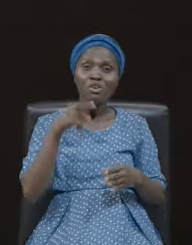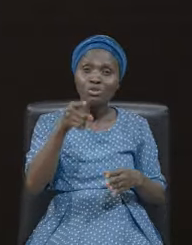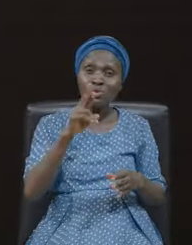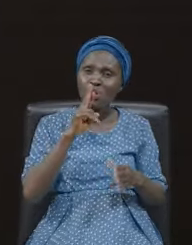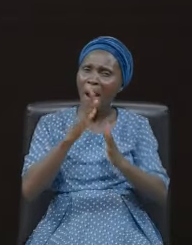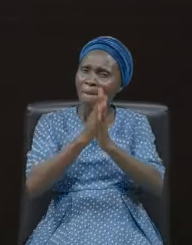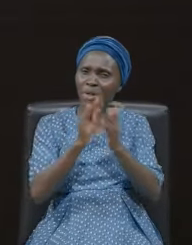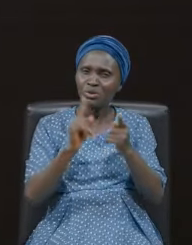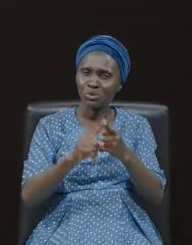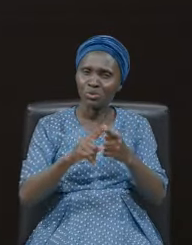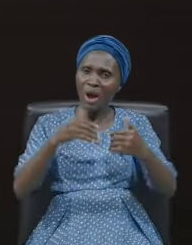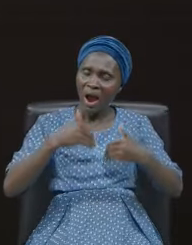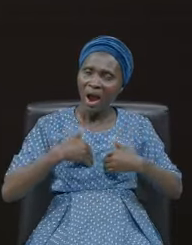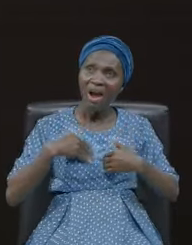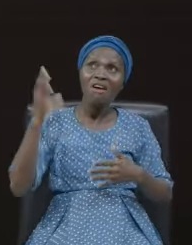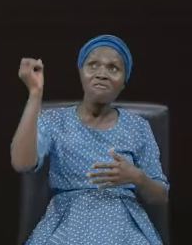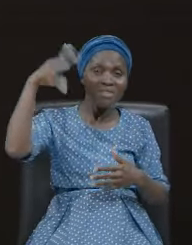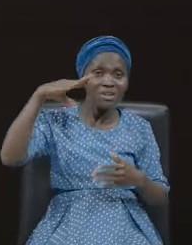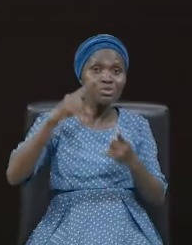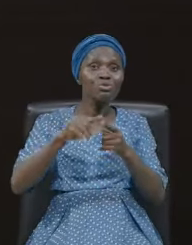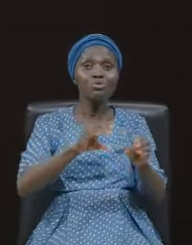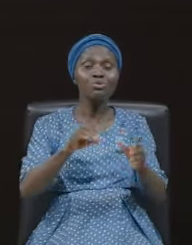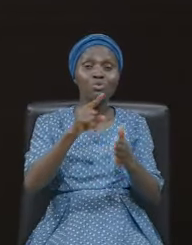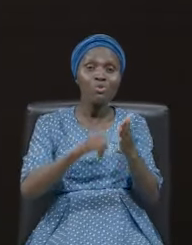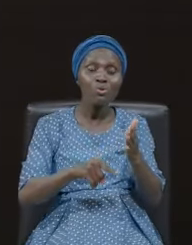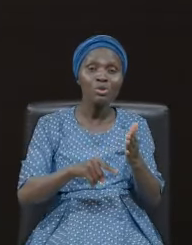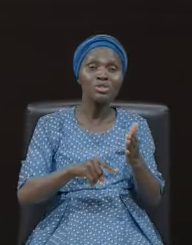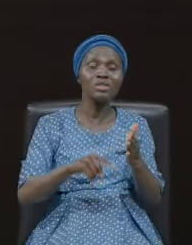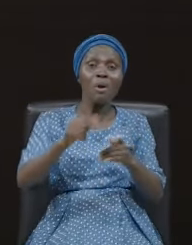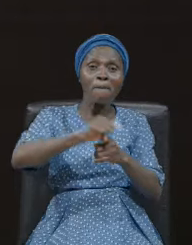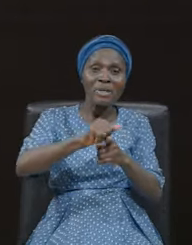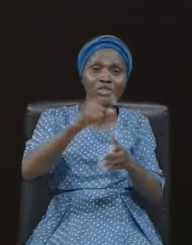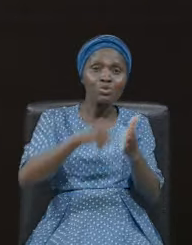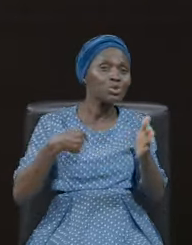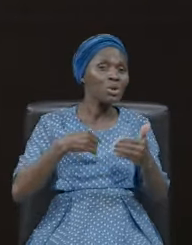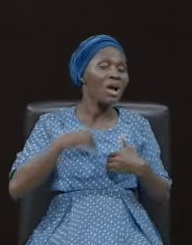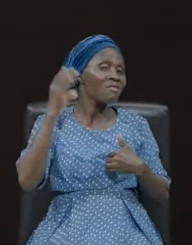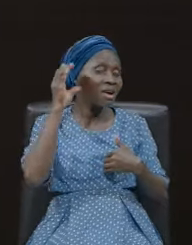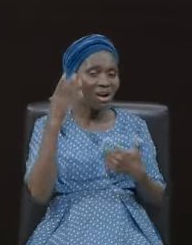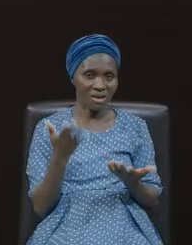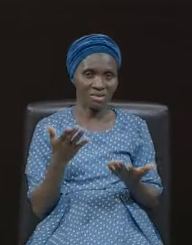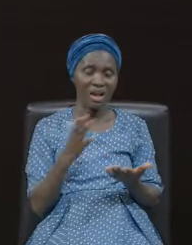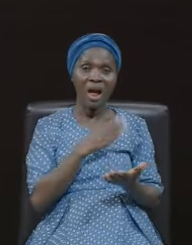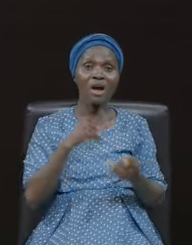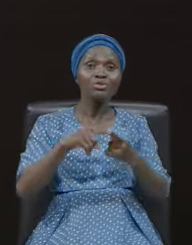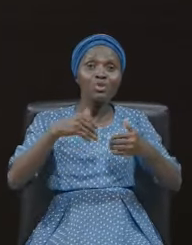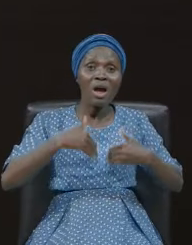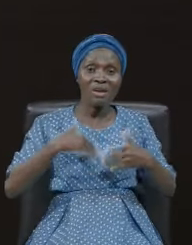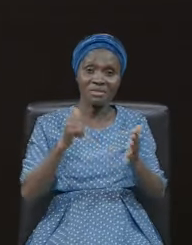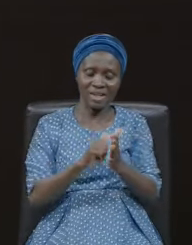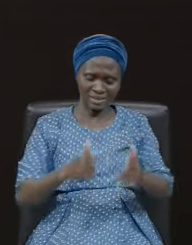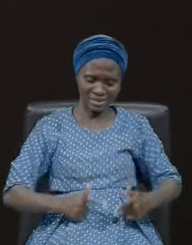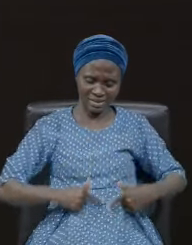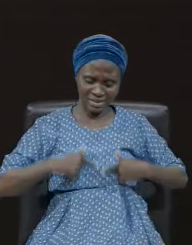do what we've heard. And to have the faith, living faith, lively